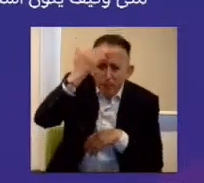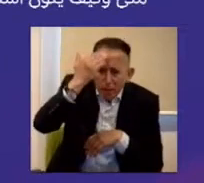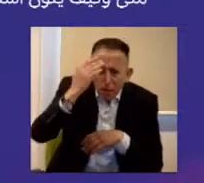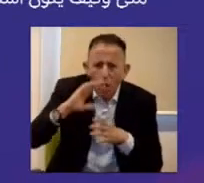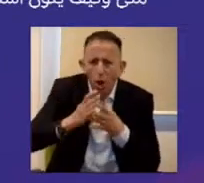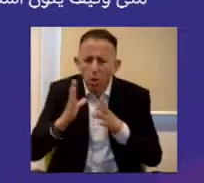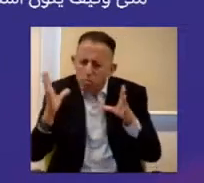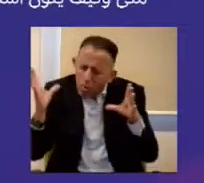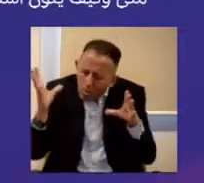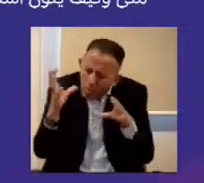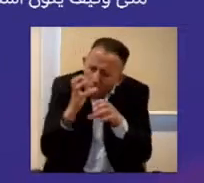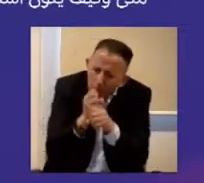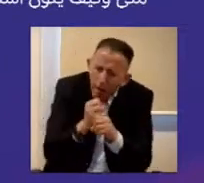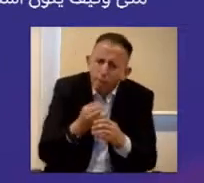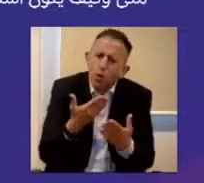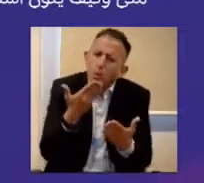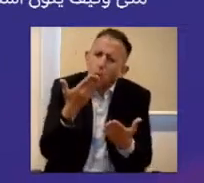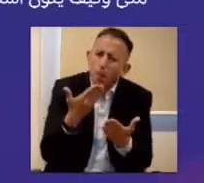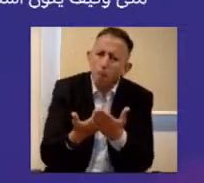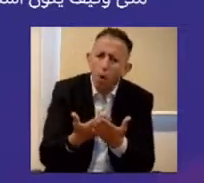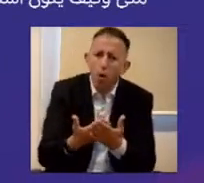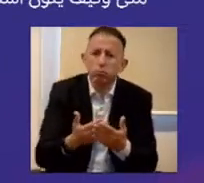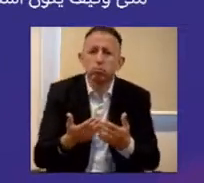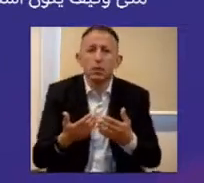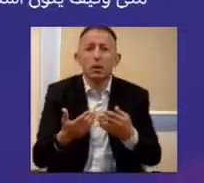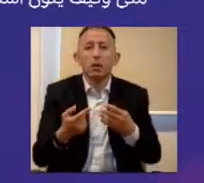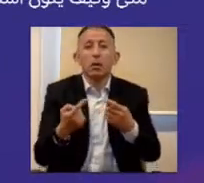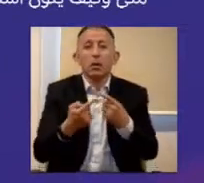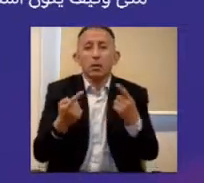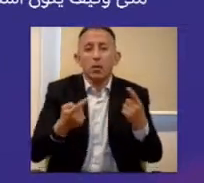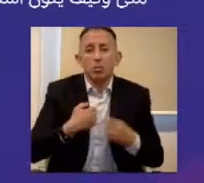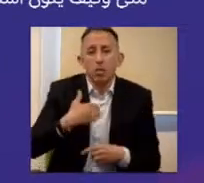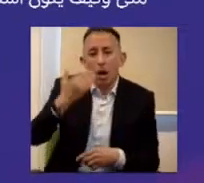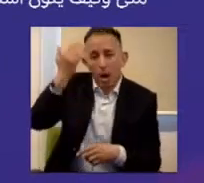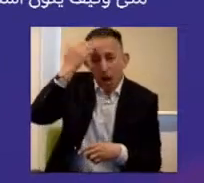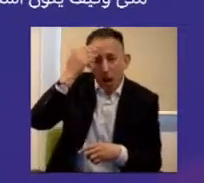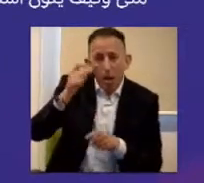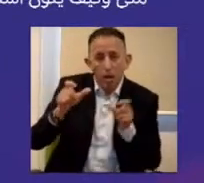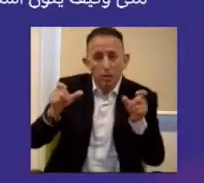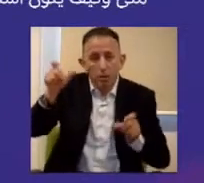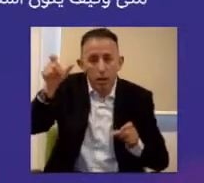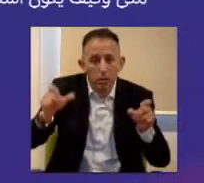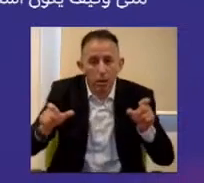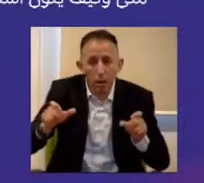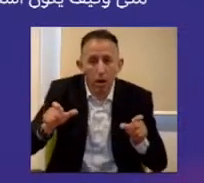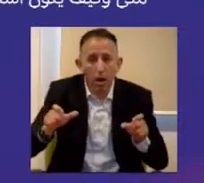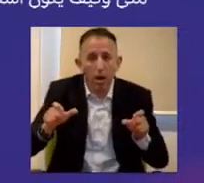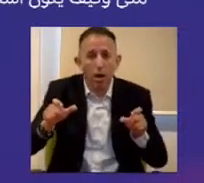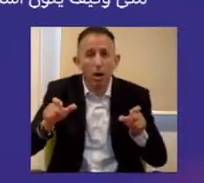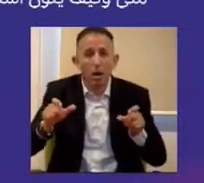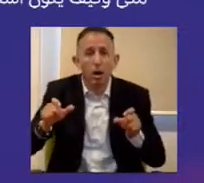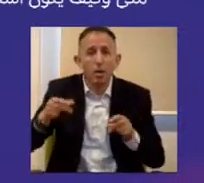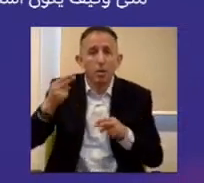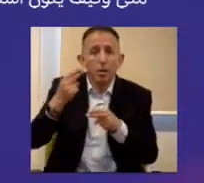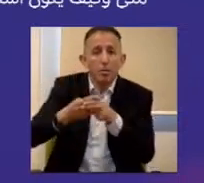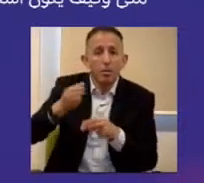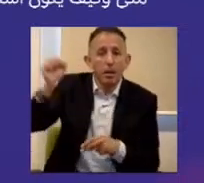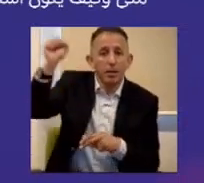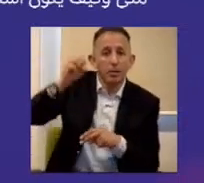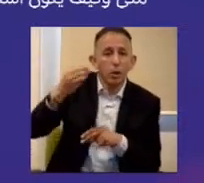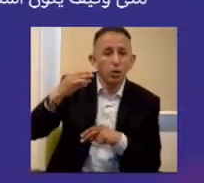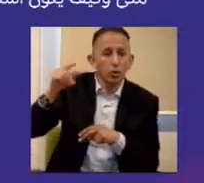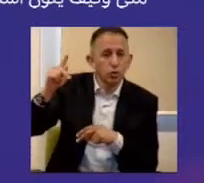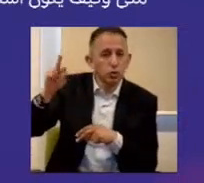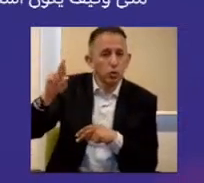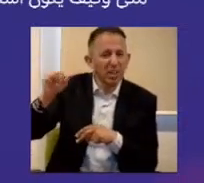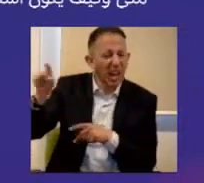man, all men are mortals, then Socrates is mortal. We know how to do that very efficiently. We know how to do abduction. We have